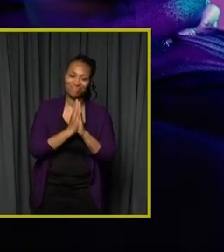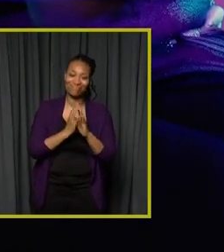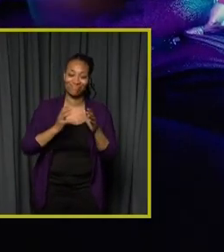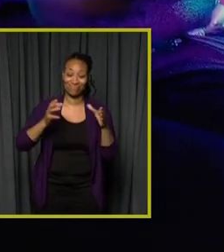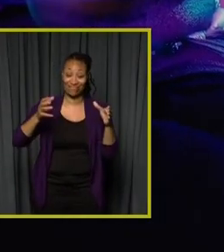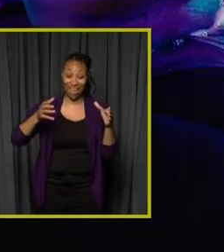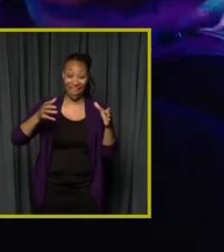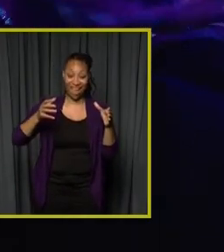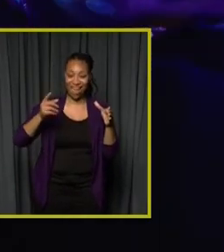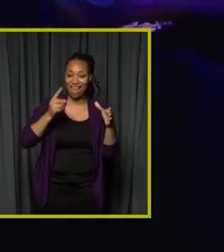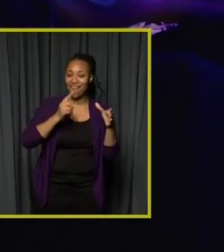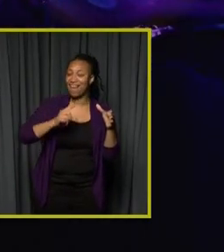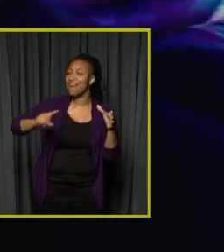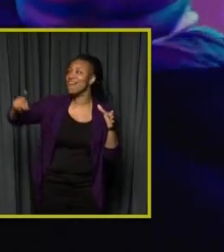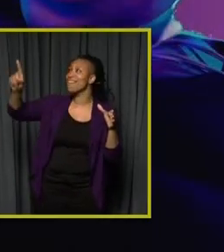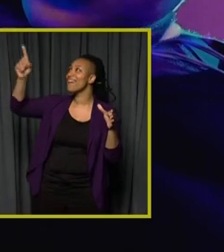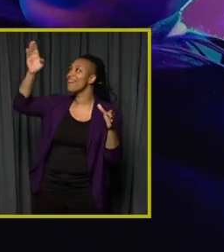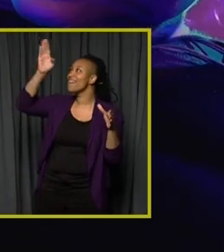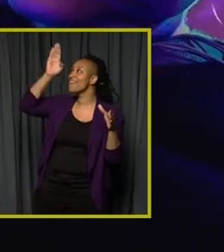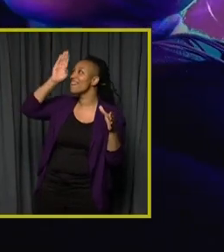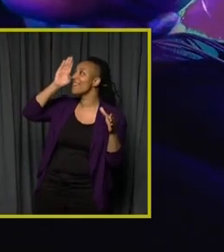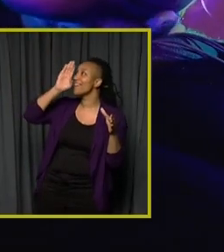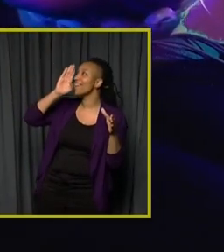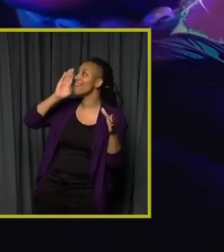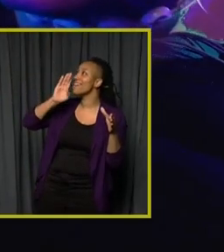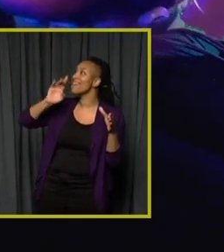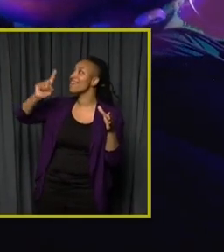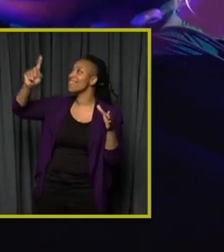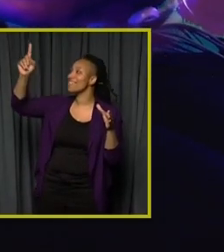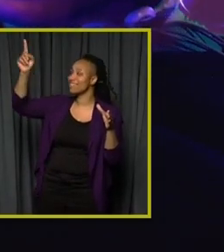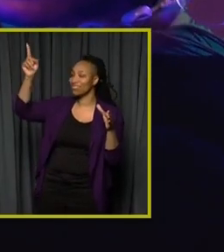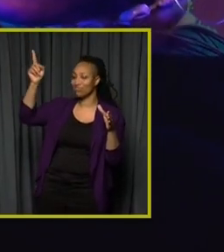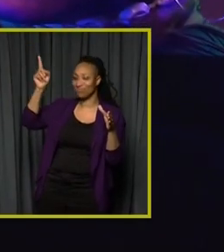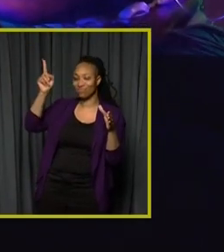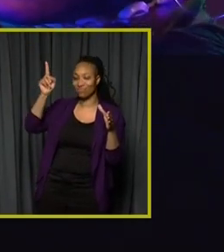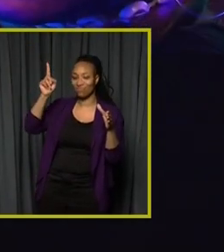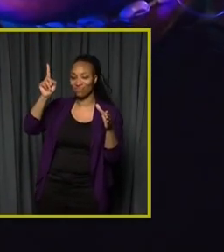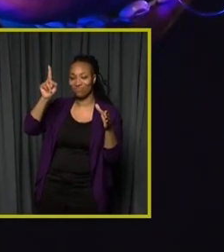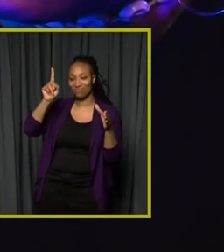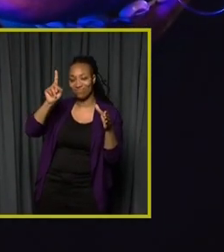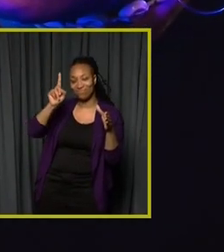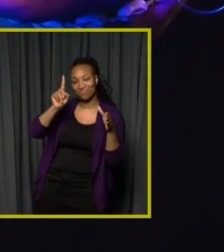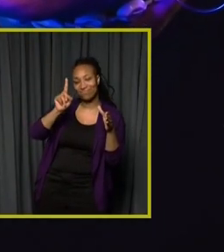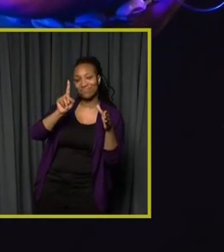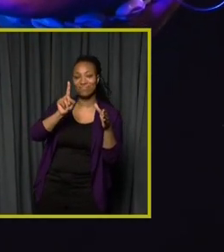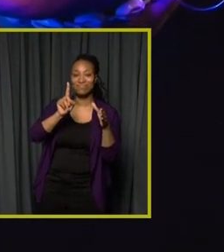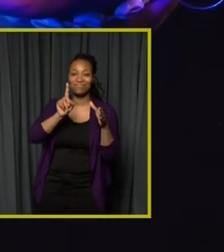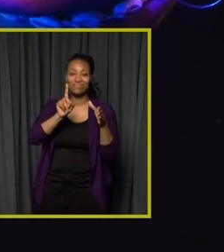With God.